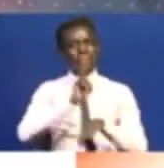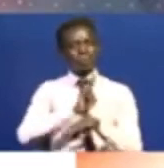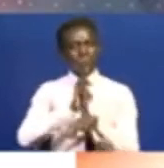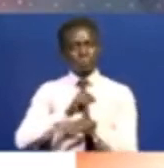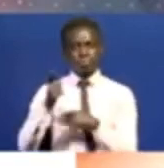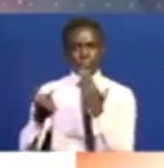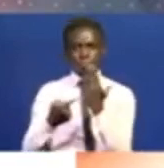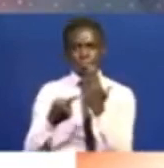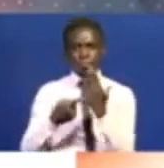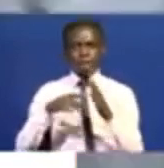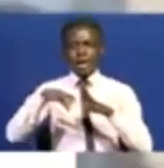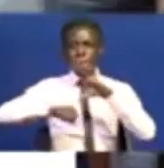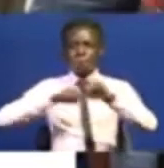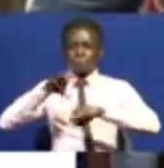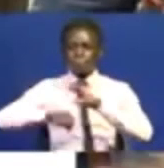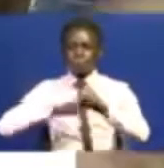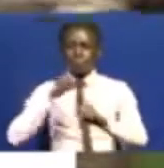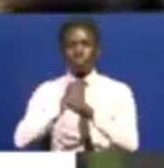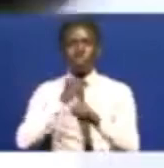in the country.